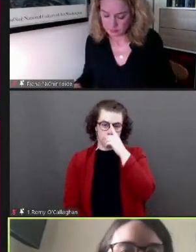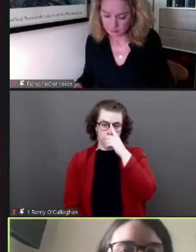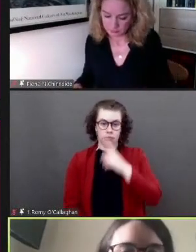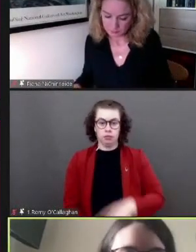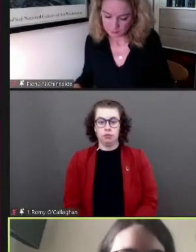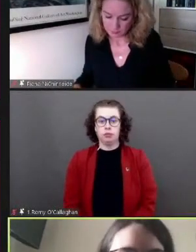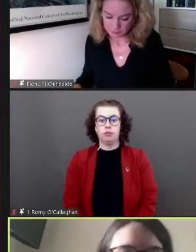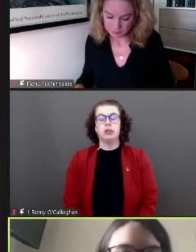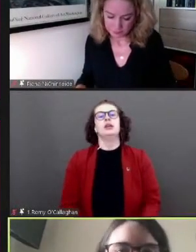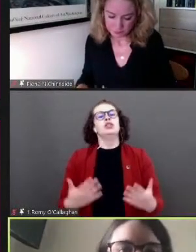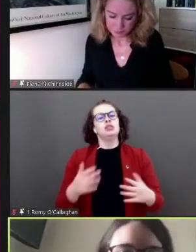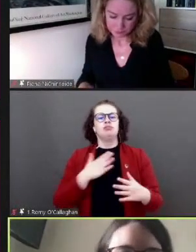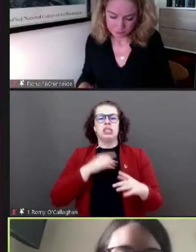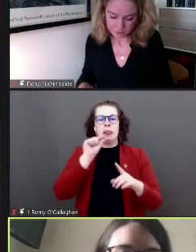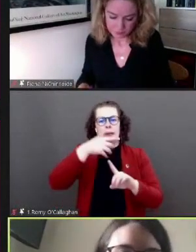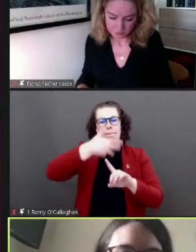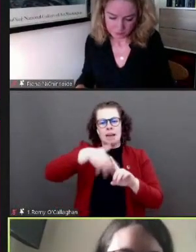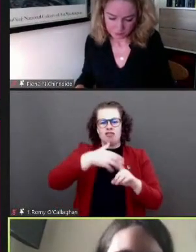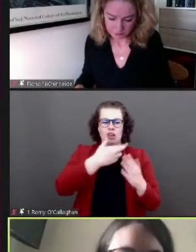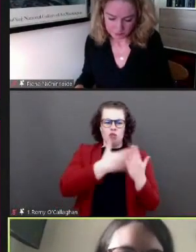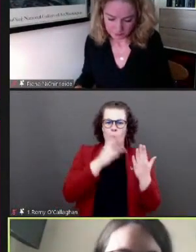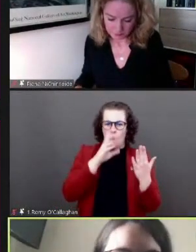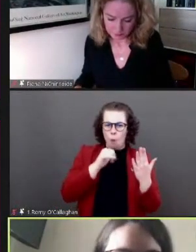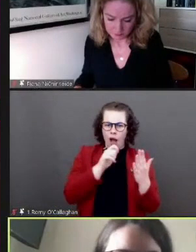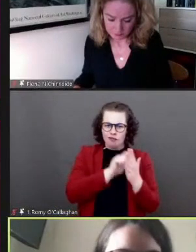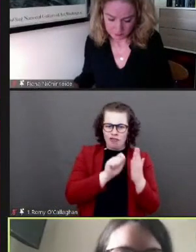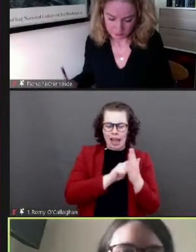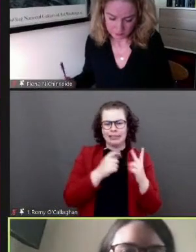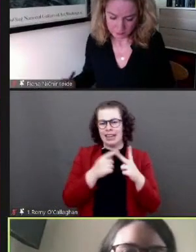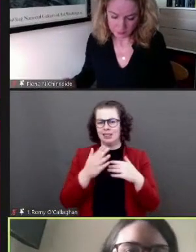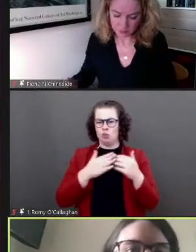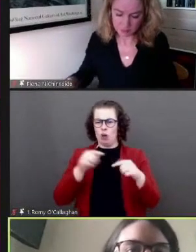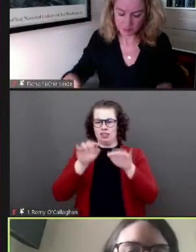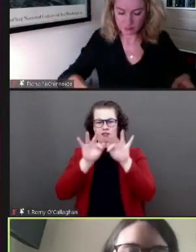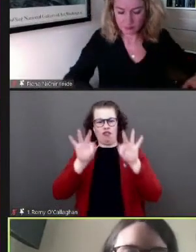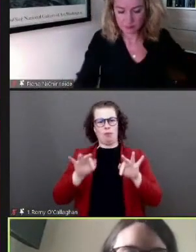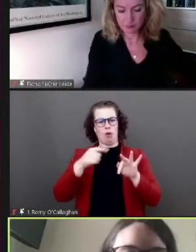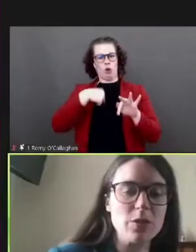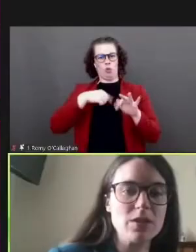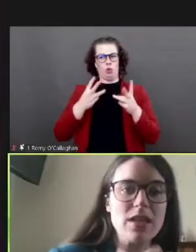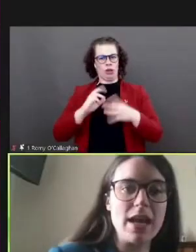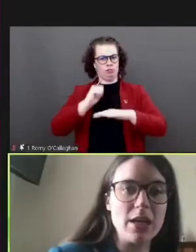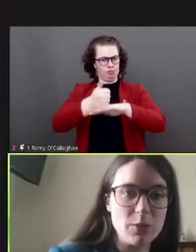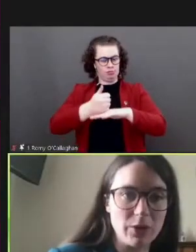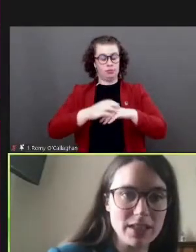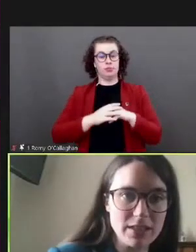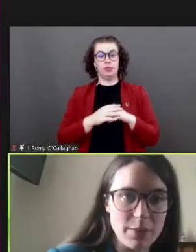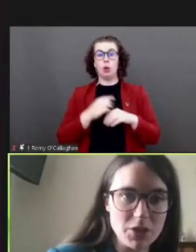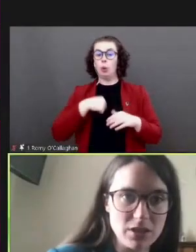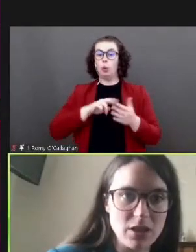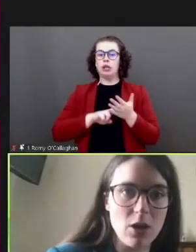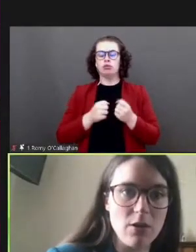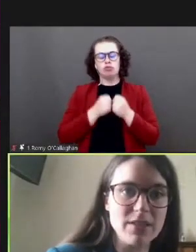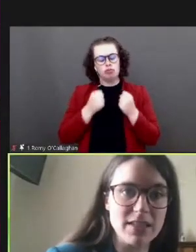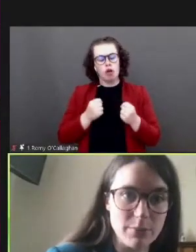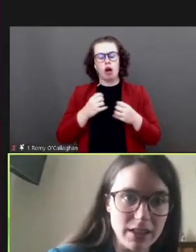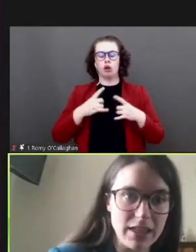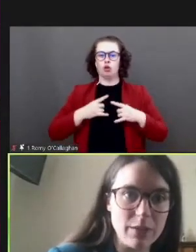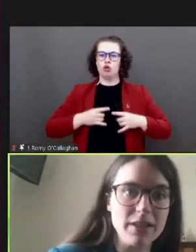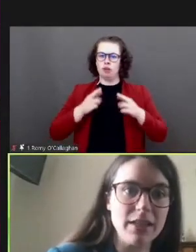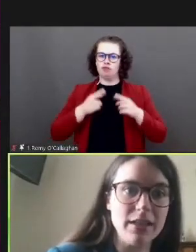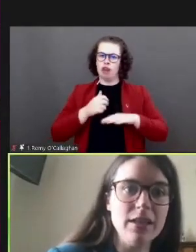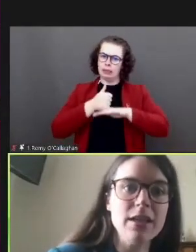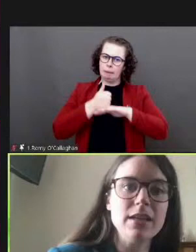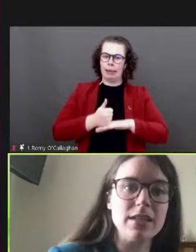So a background to the report and a background, I suppose, framework for what we're discussing here. We very much used a human rights conception of